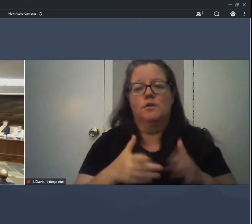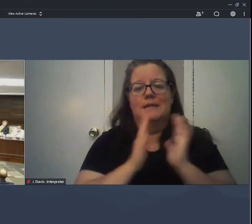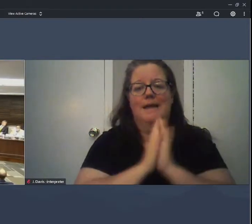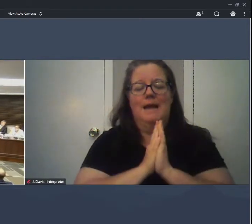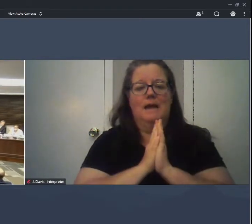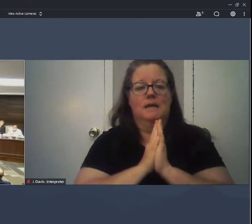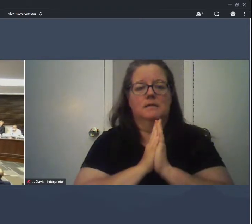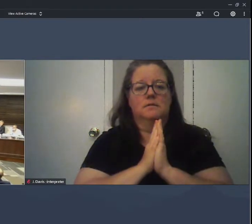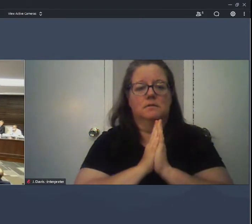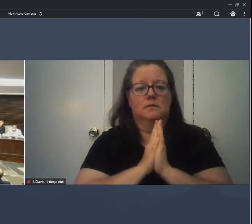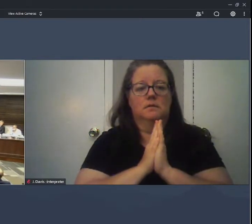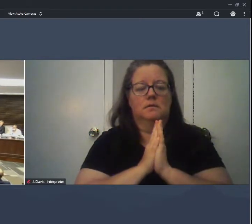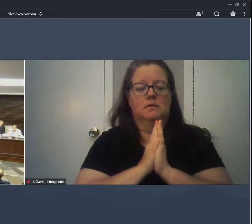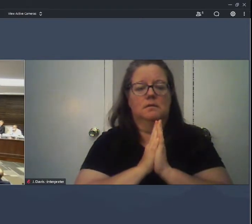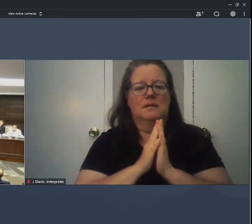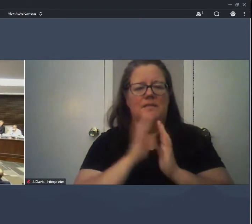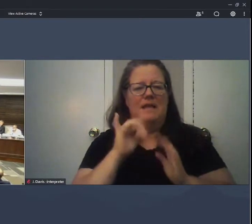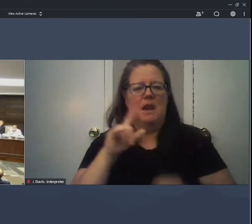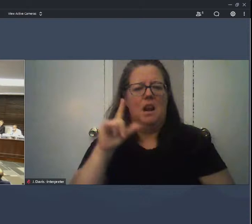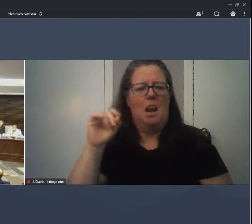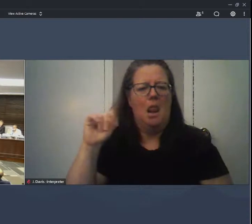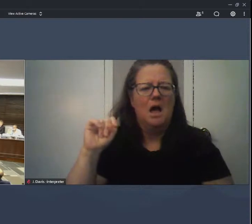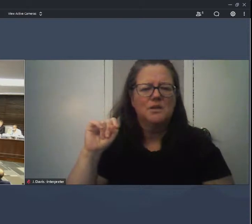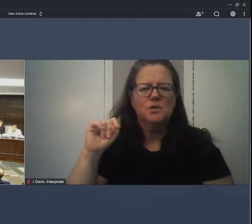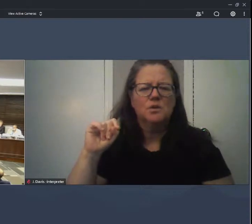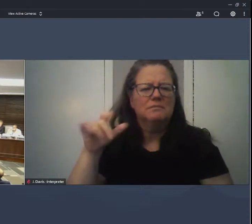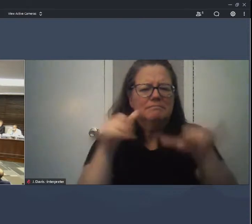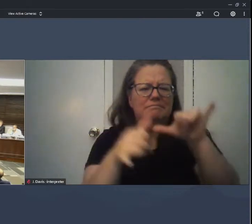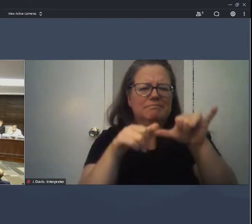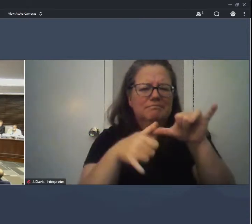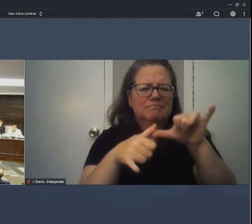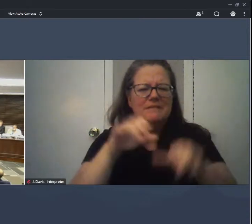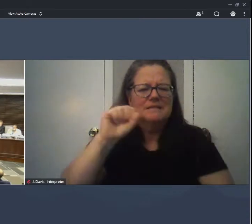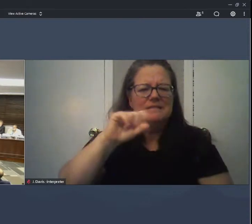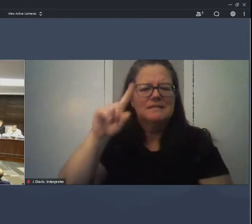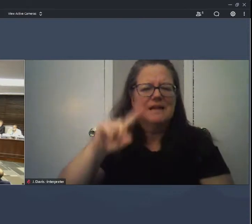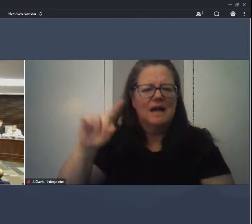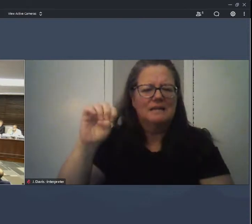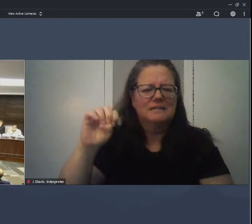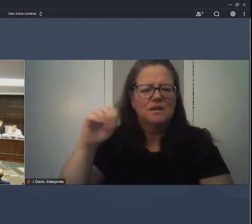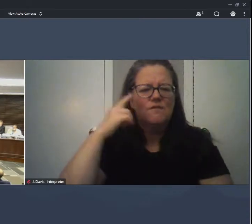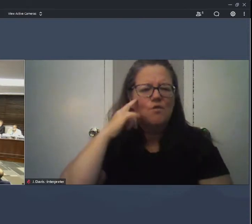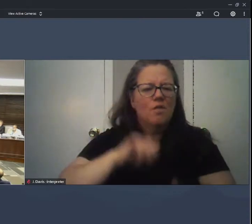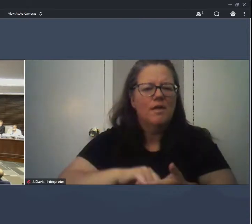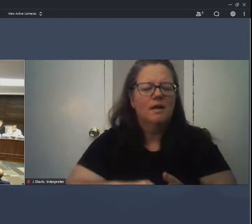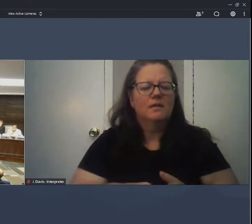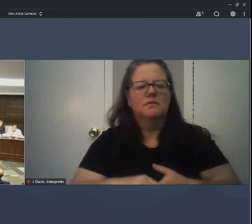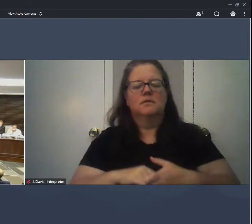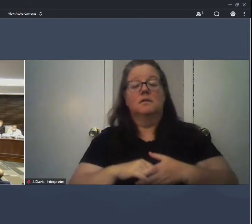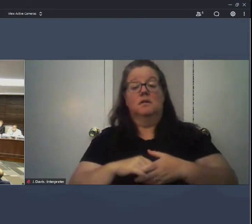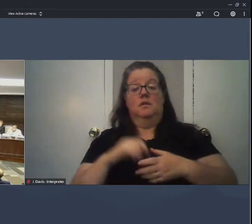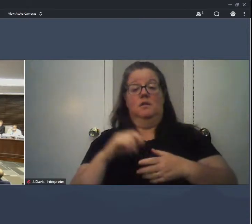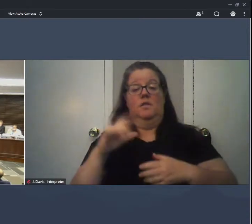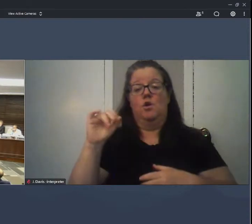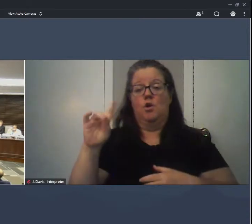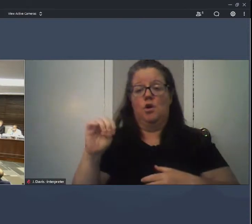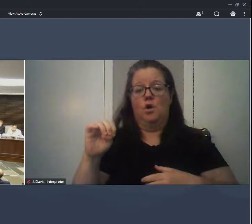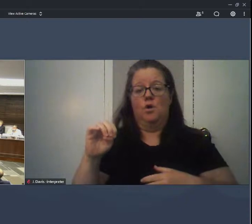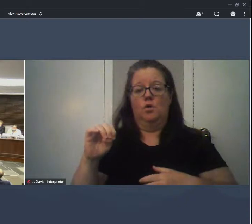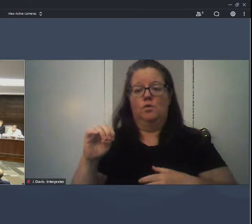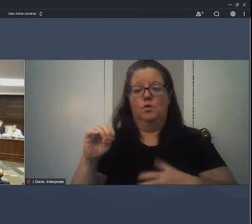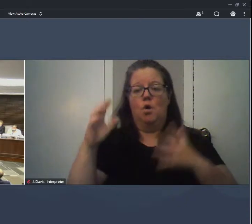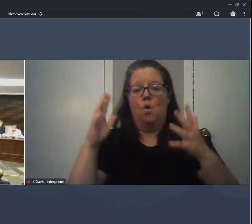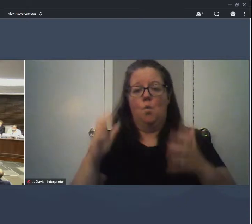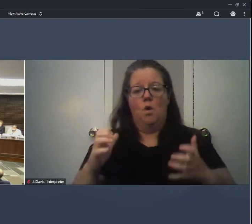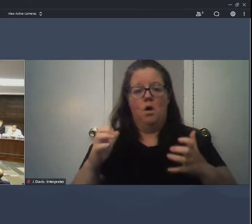those single lots. What size are those lots that are going to end up being for those? The zoning code wants duplexes to